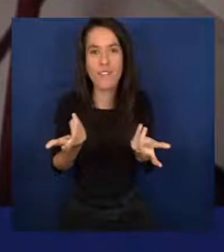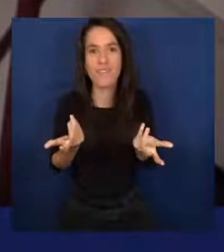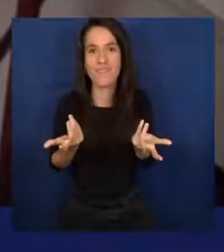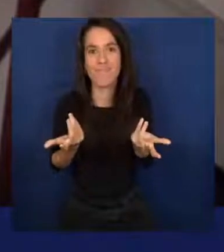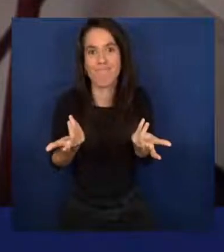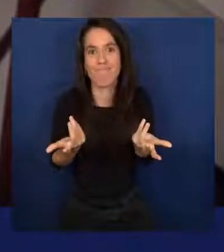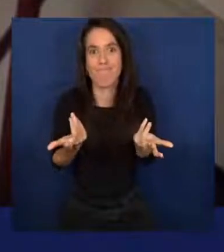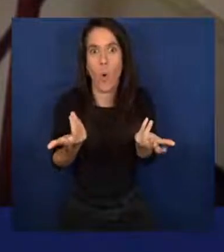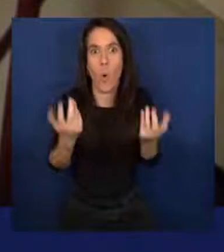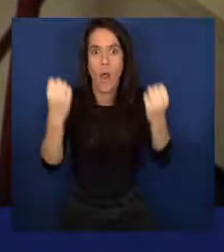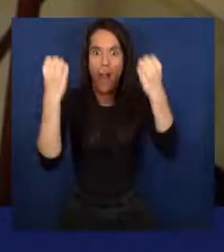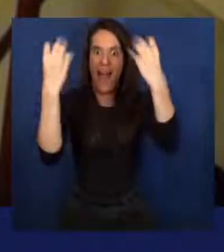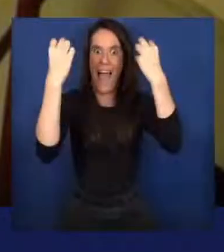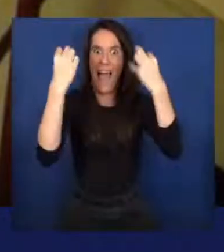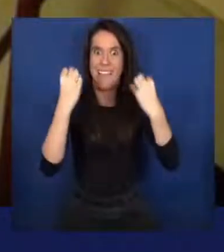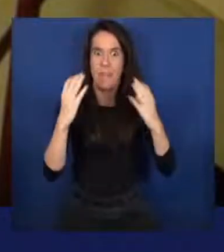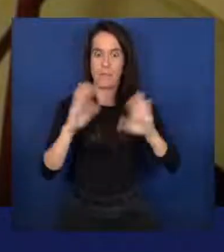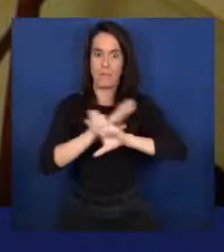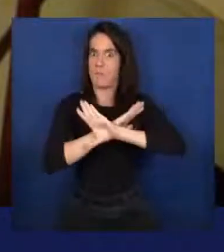lights.